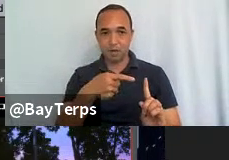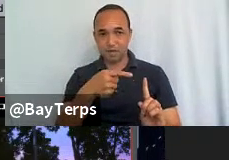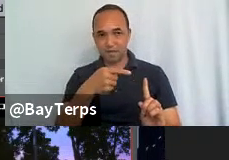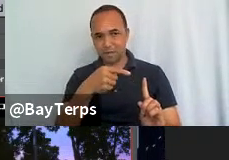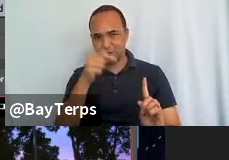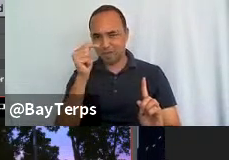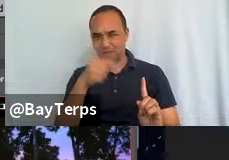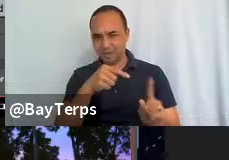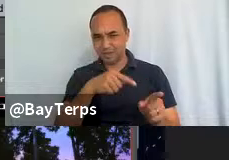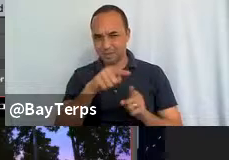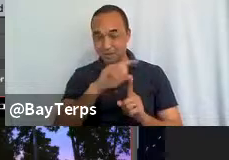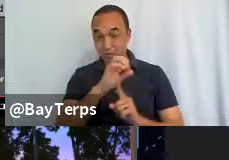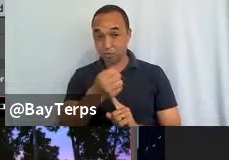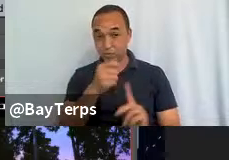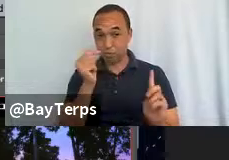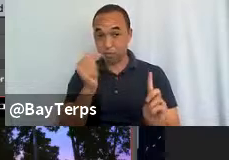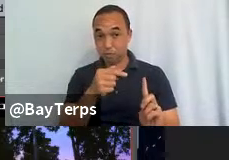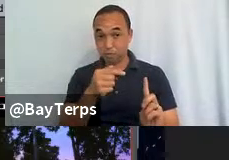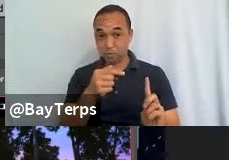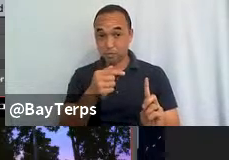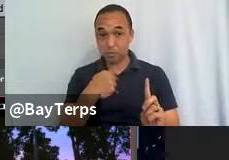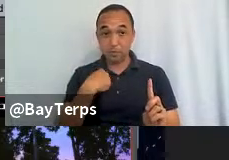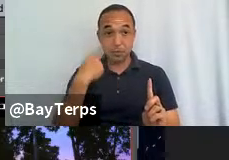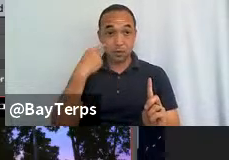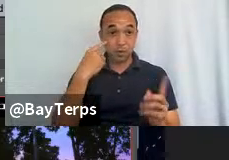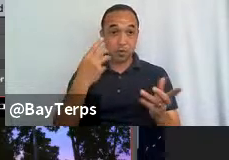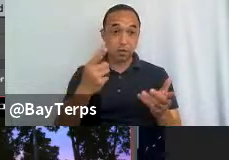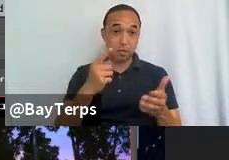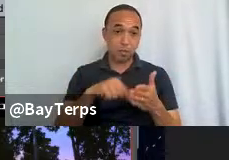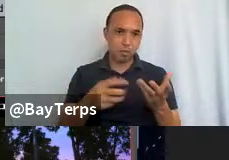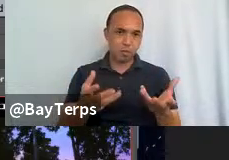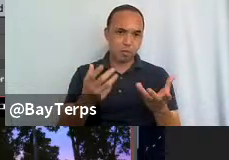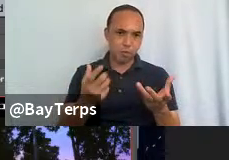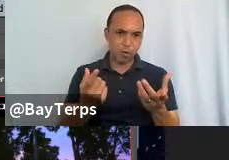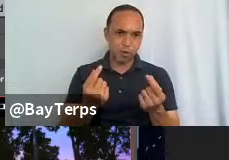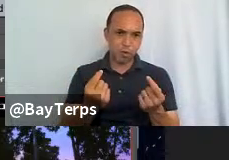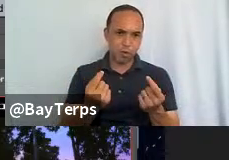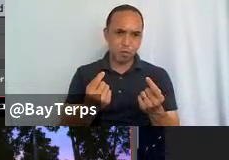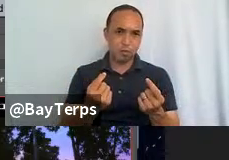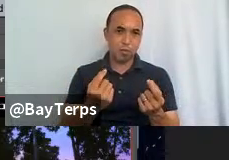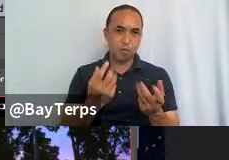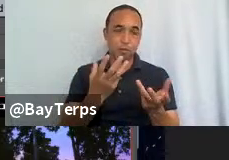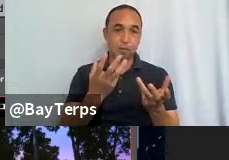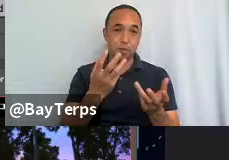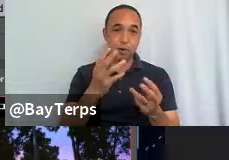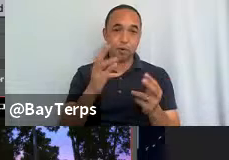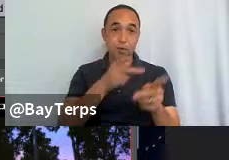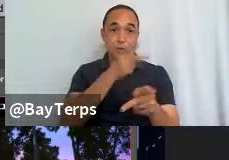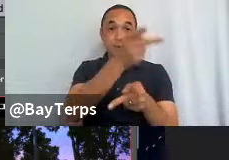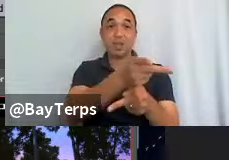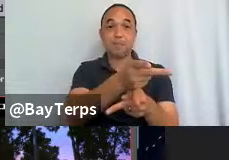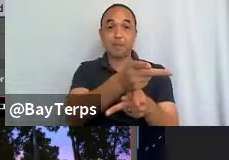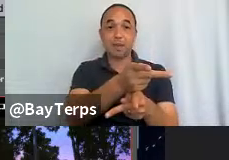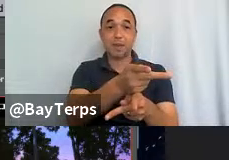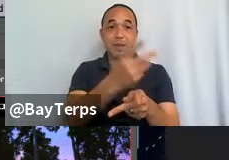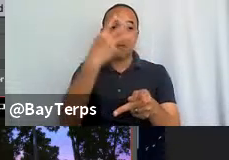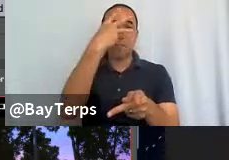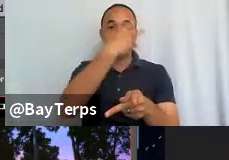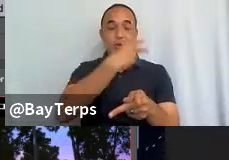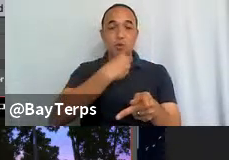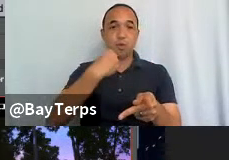situation. I think what we want to do here is we want to maintain this